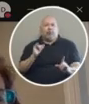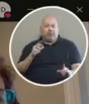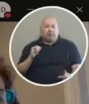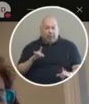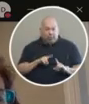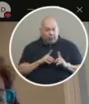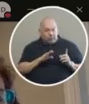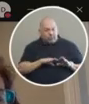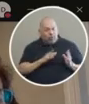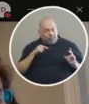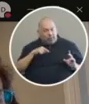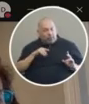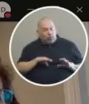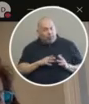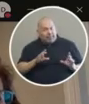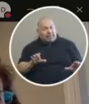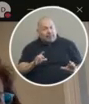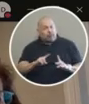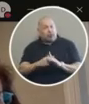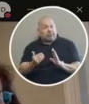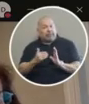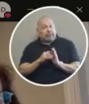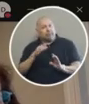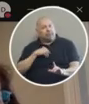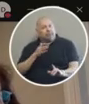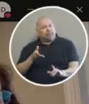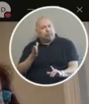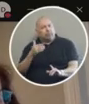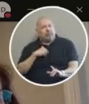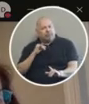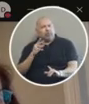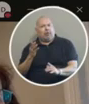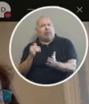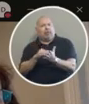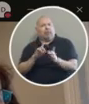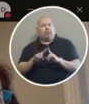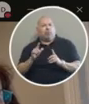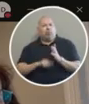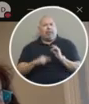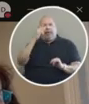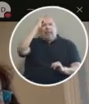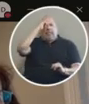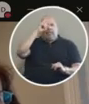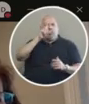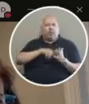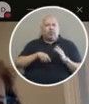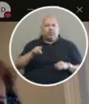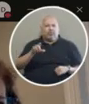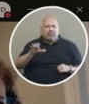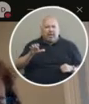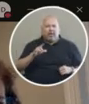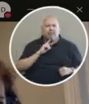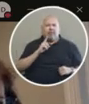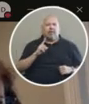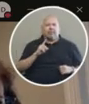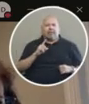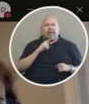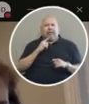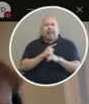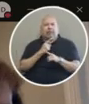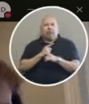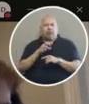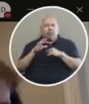job once the activity starts back up again. What I think y'all have done by placing it in the